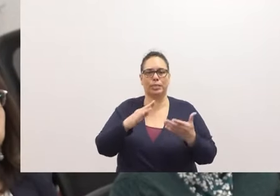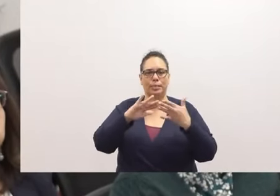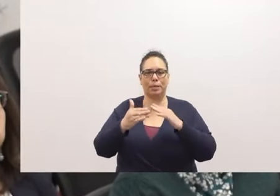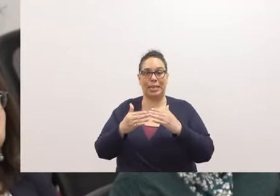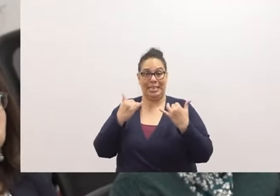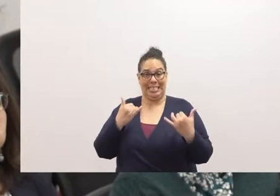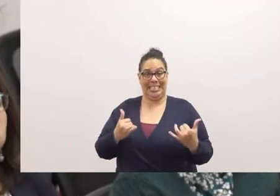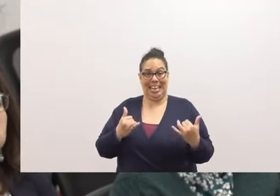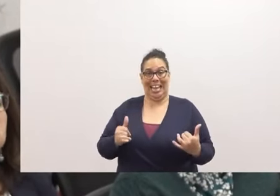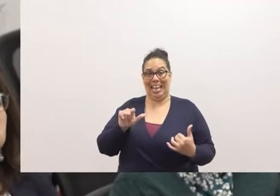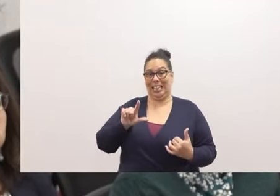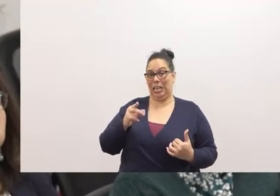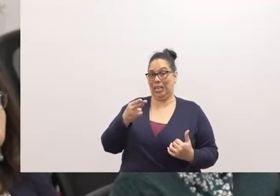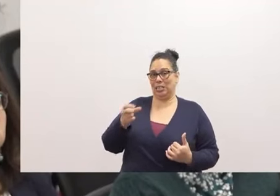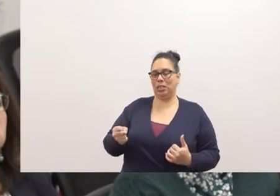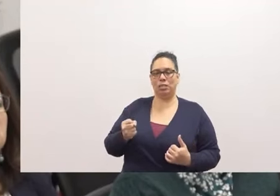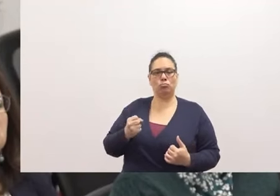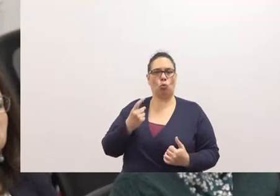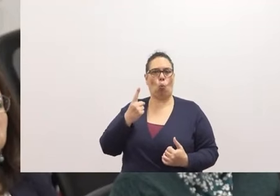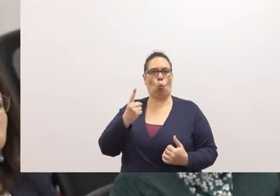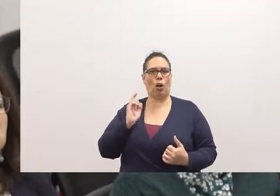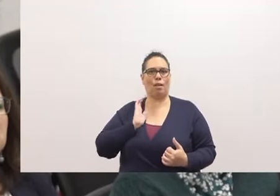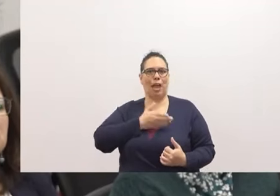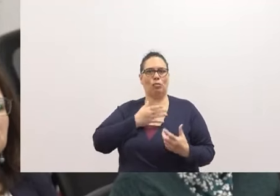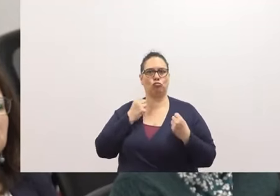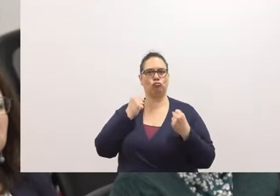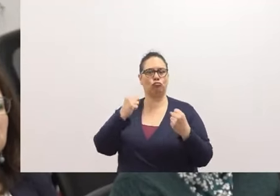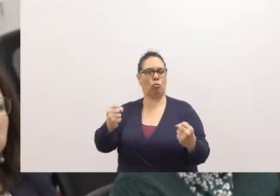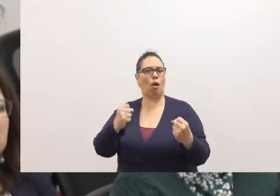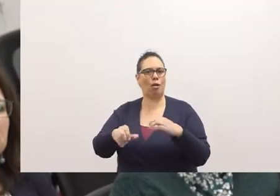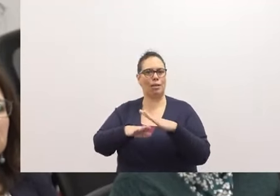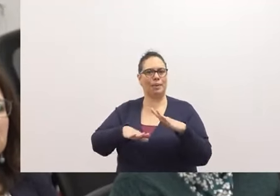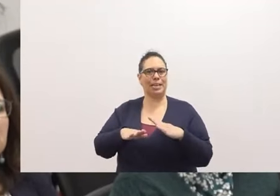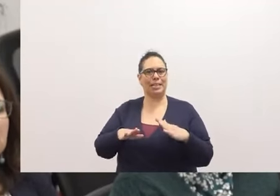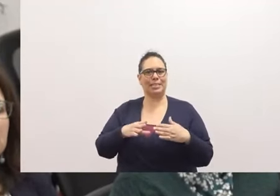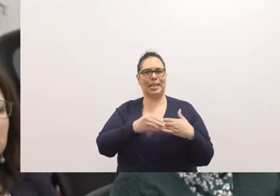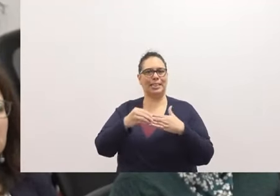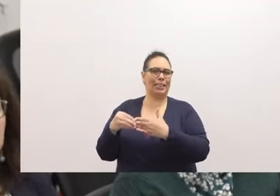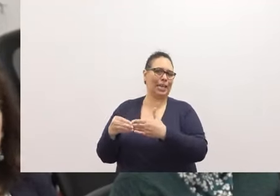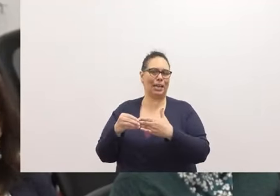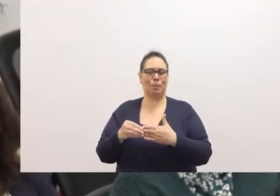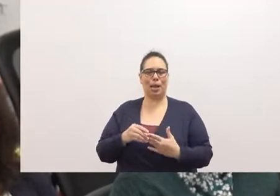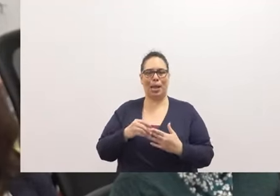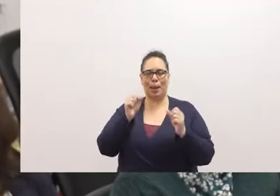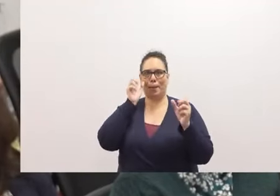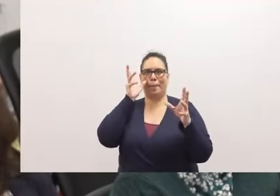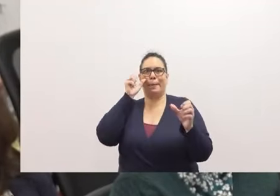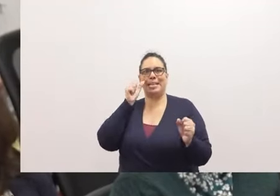Lakewood Chapter Club is one of our strongest bases, led by our amazing youth leader, Sarai Parks.